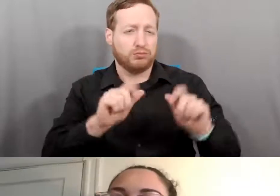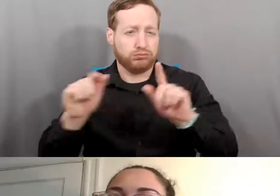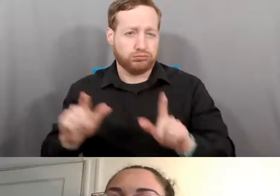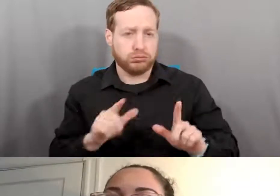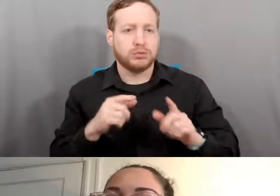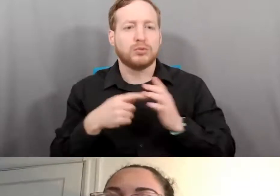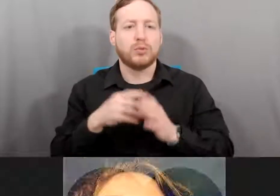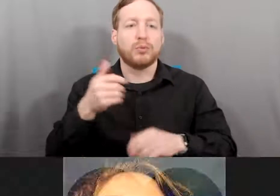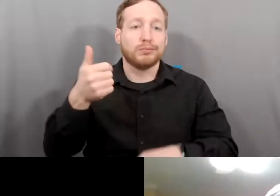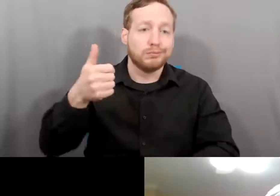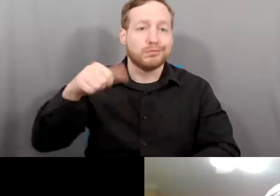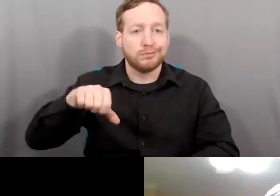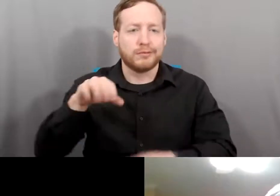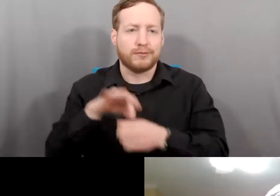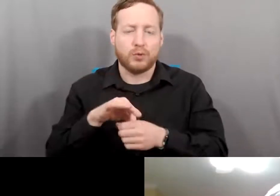seconds.